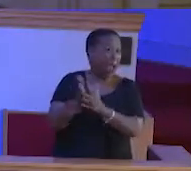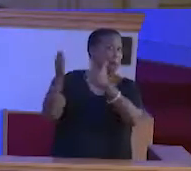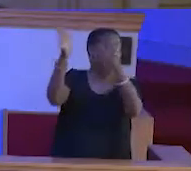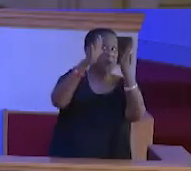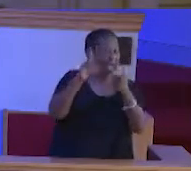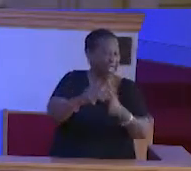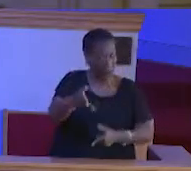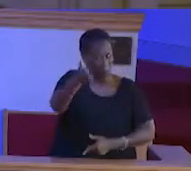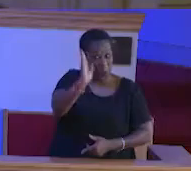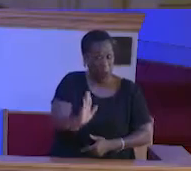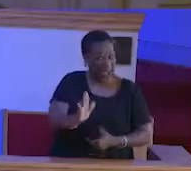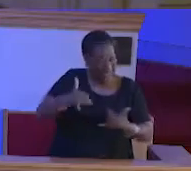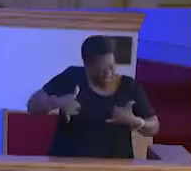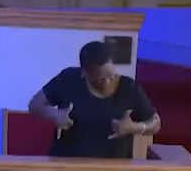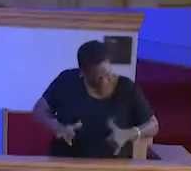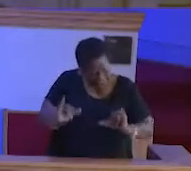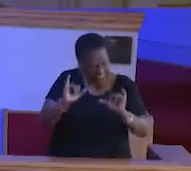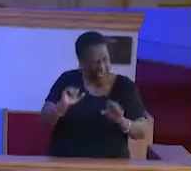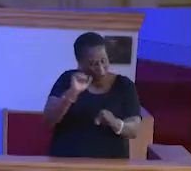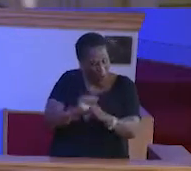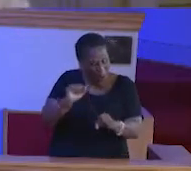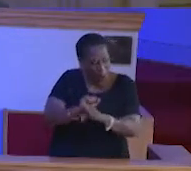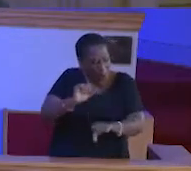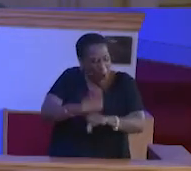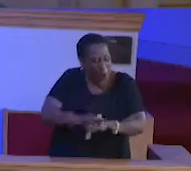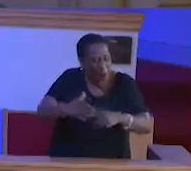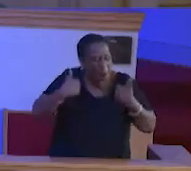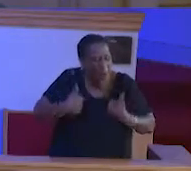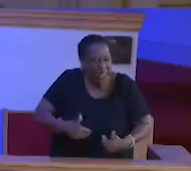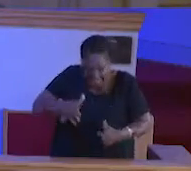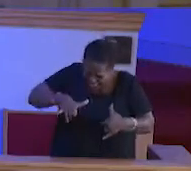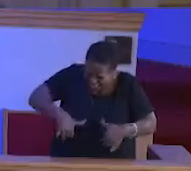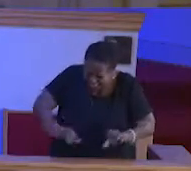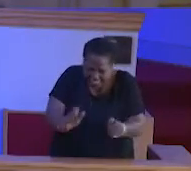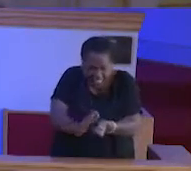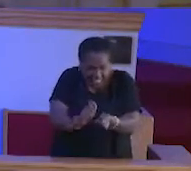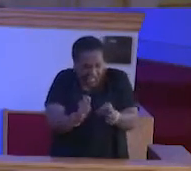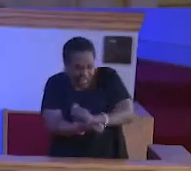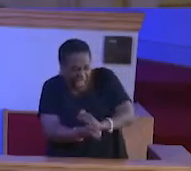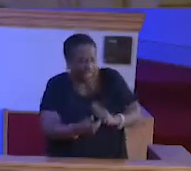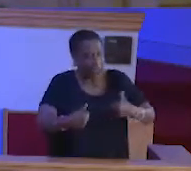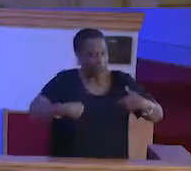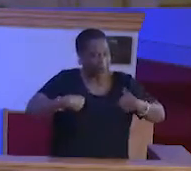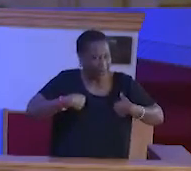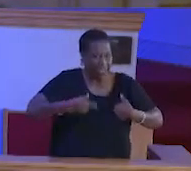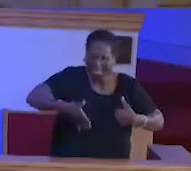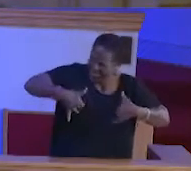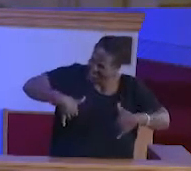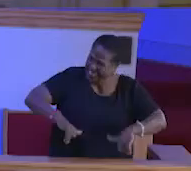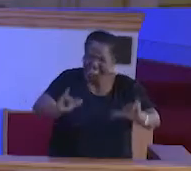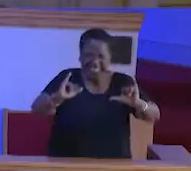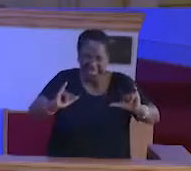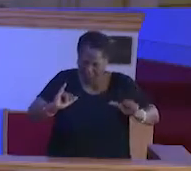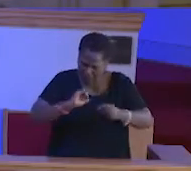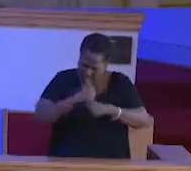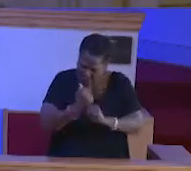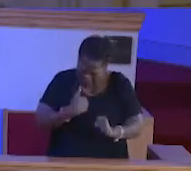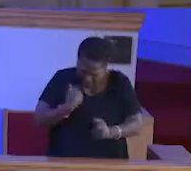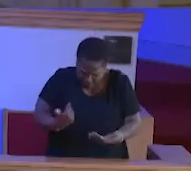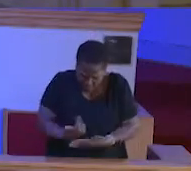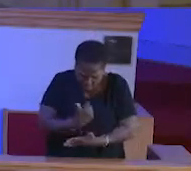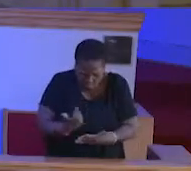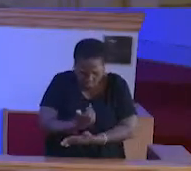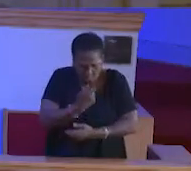God. He's still working on us. He's still transforming us. He's still renewing